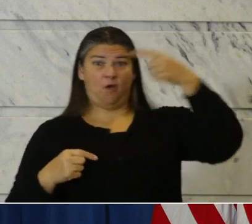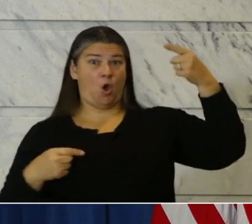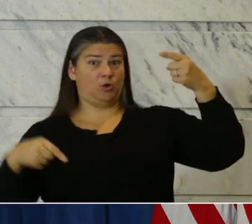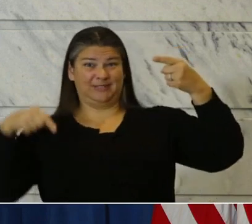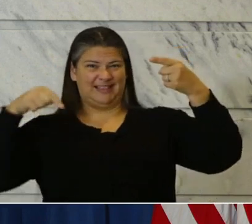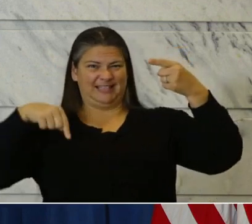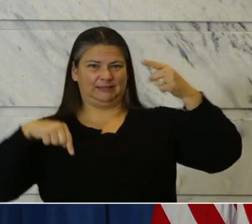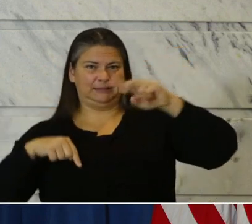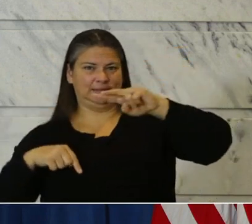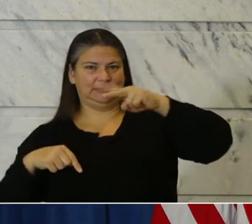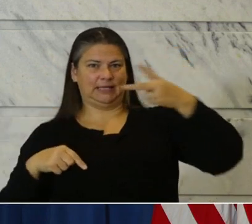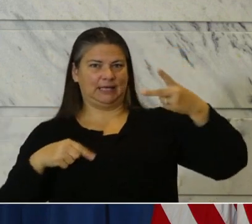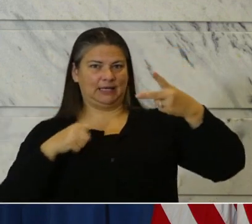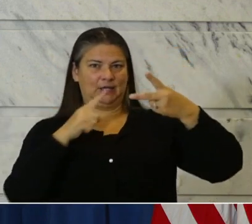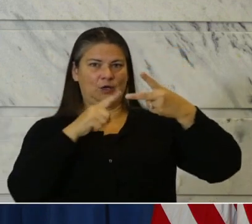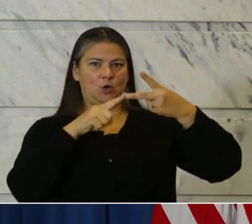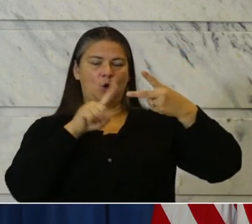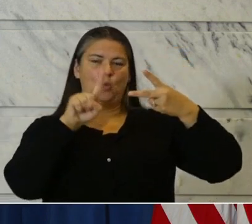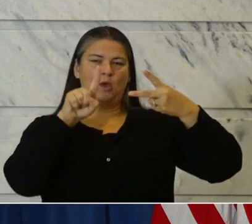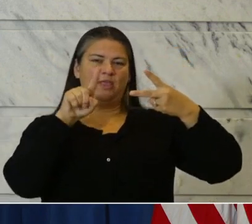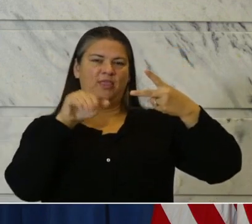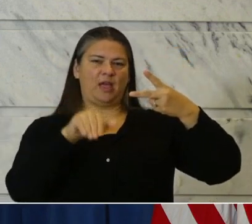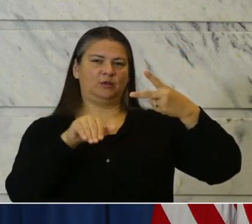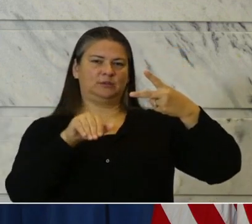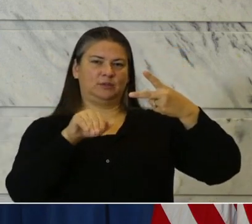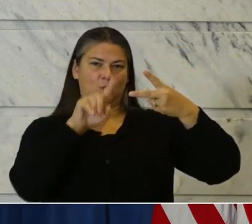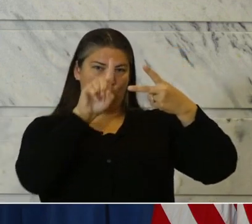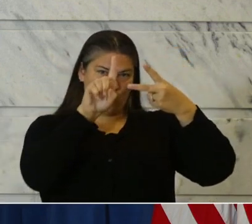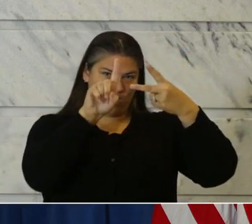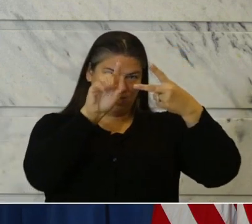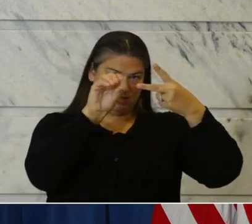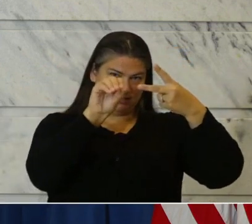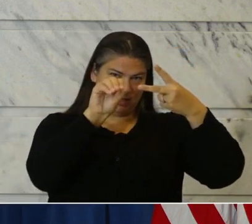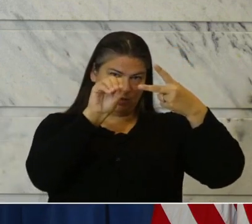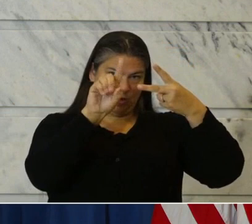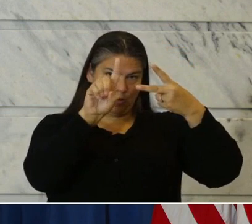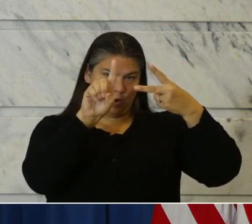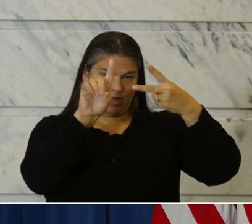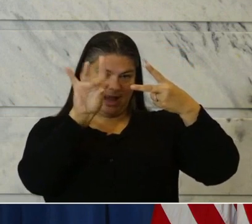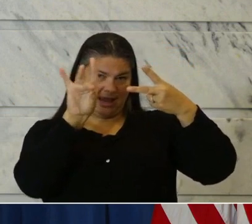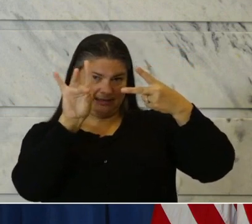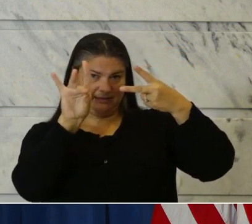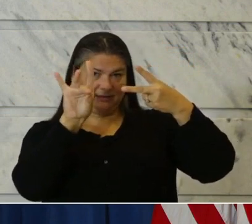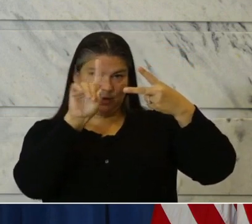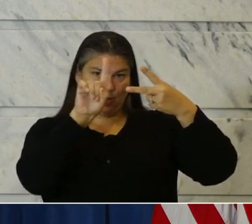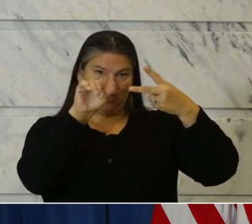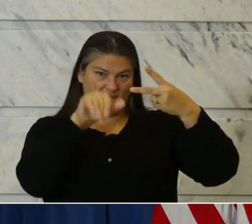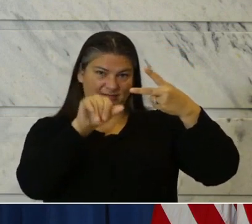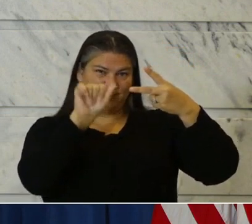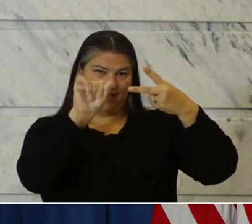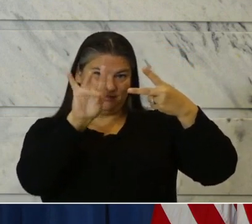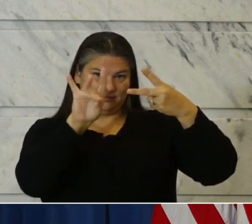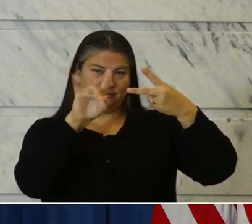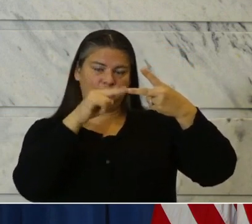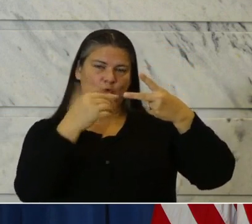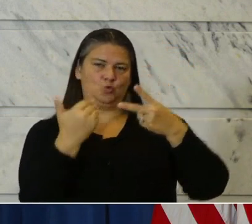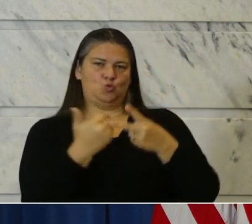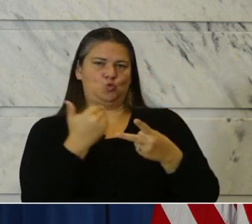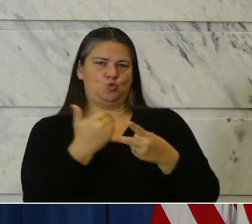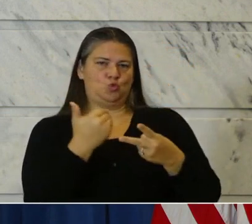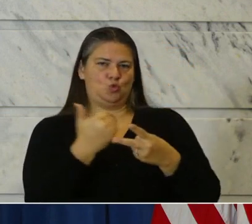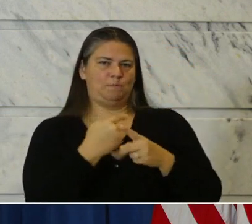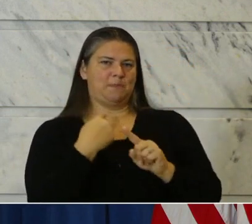at 1,018. That's 1018 new positive cases of